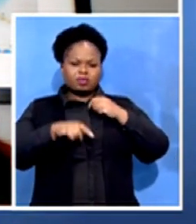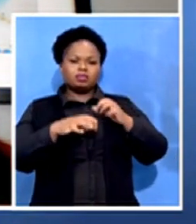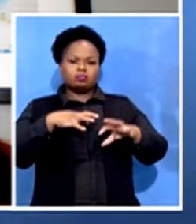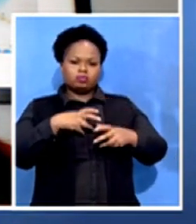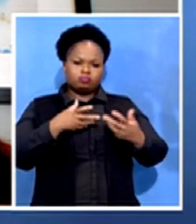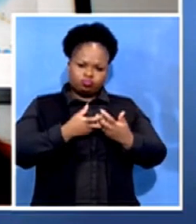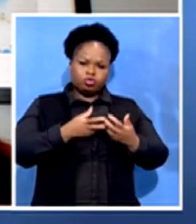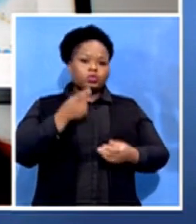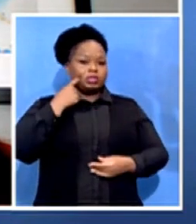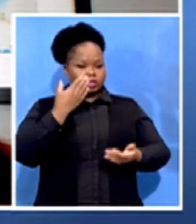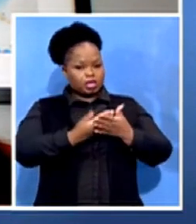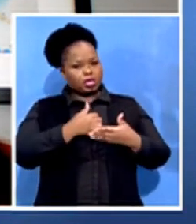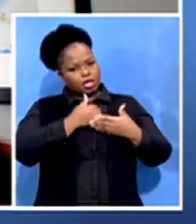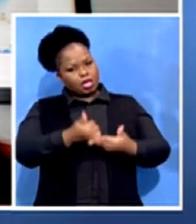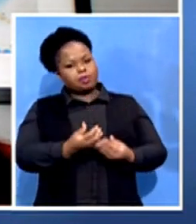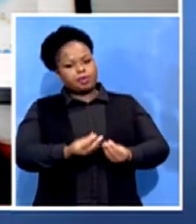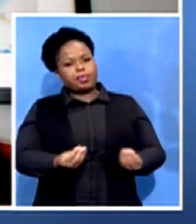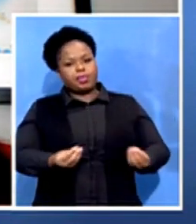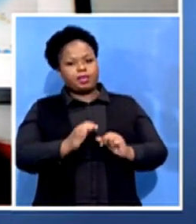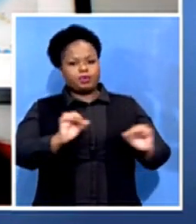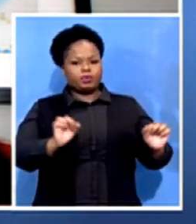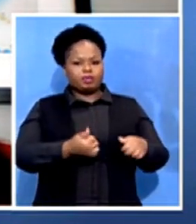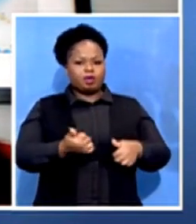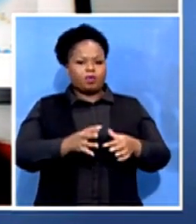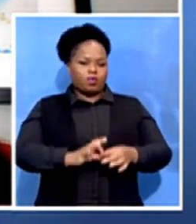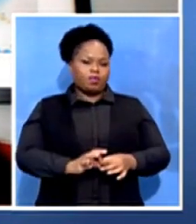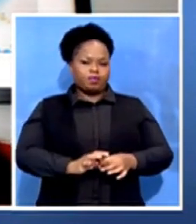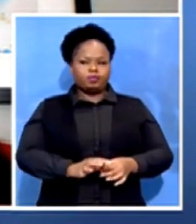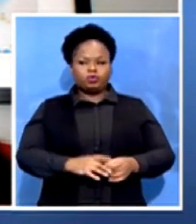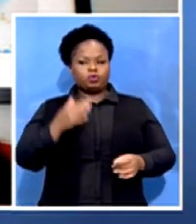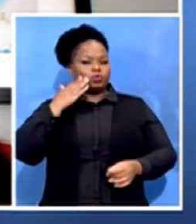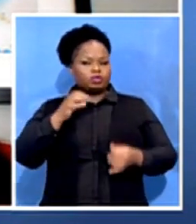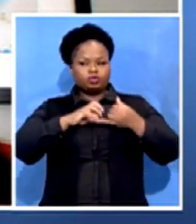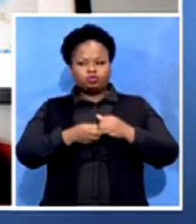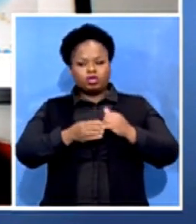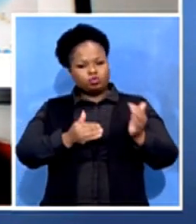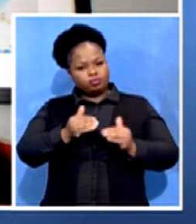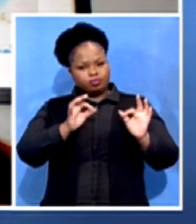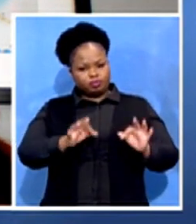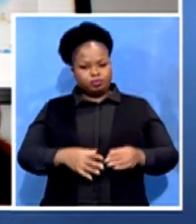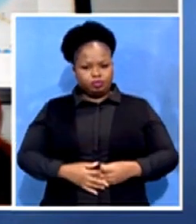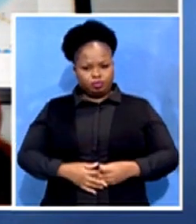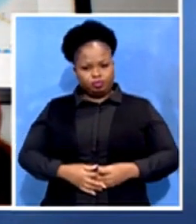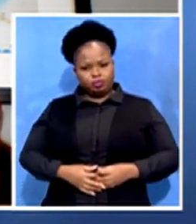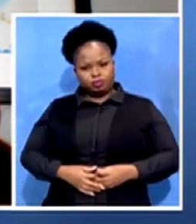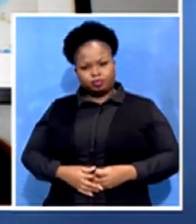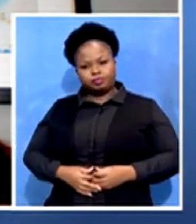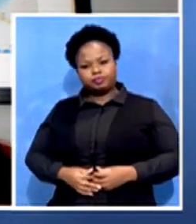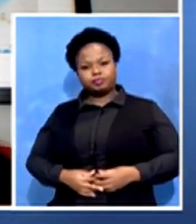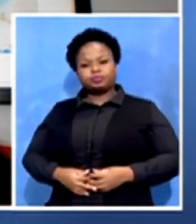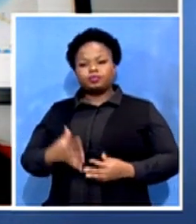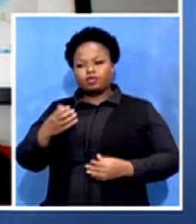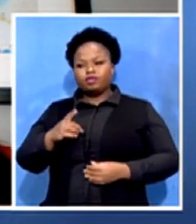kids back home, while they're trying to navigate through it. Look, there's data and bandwidth